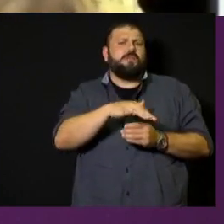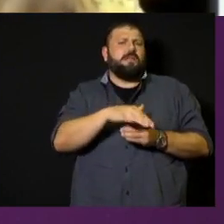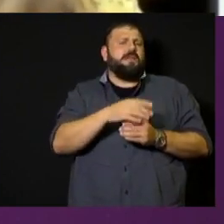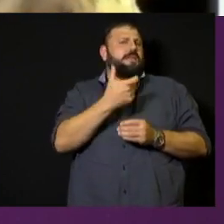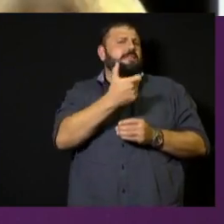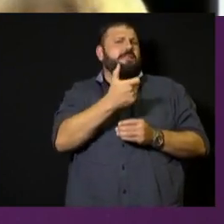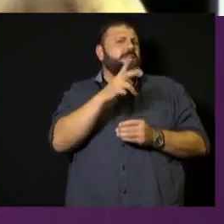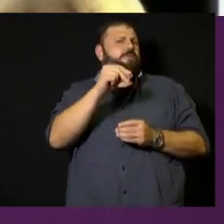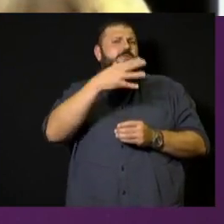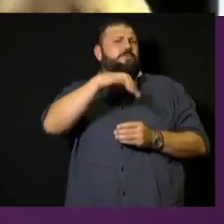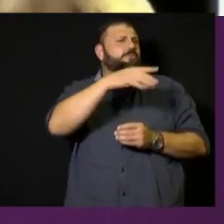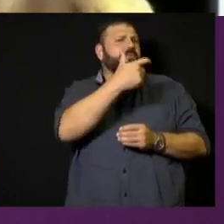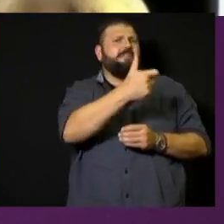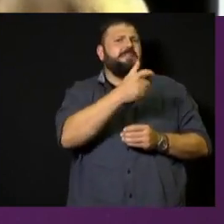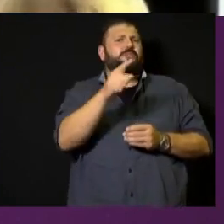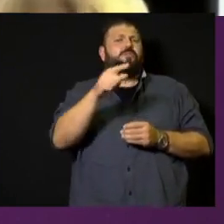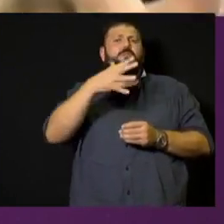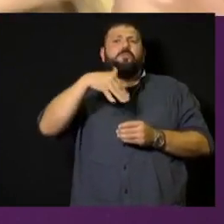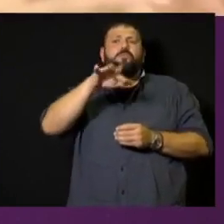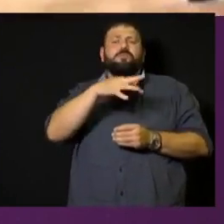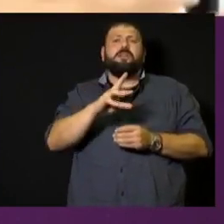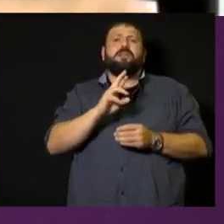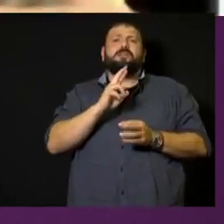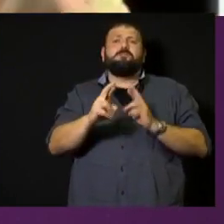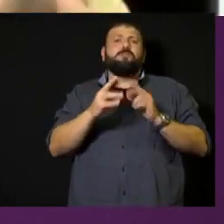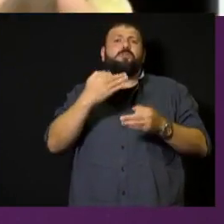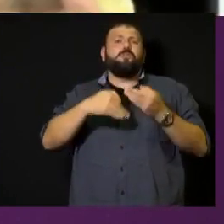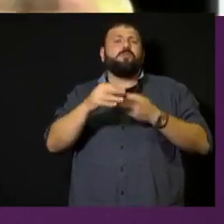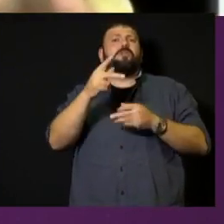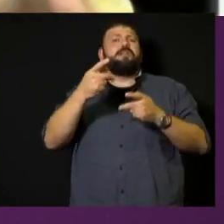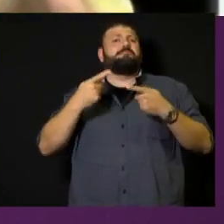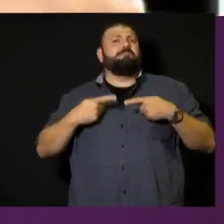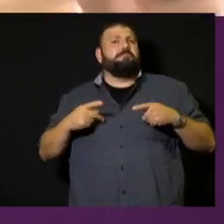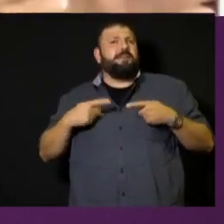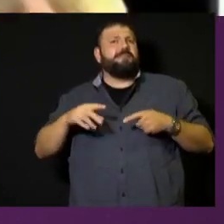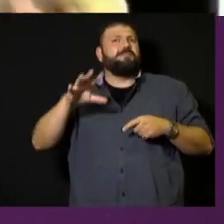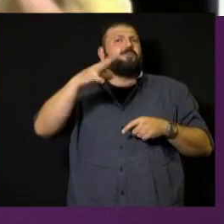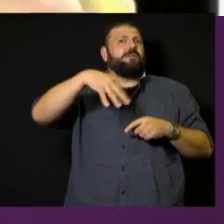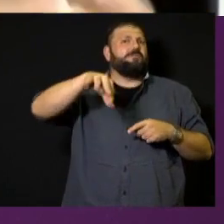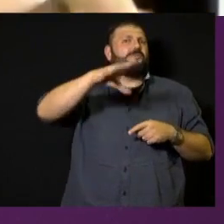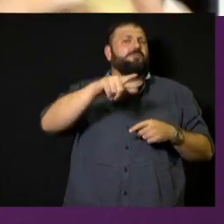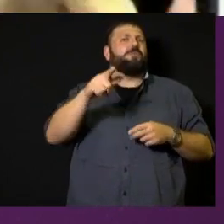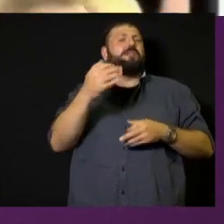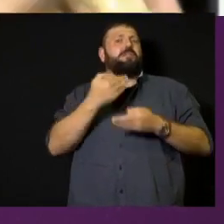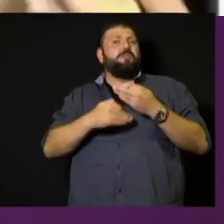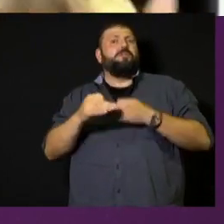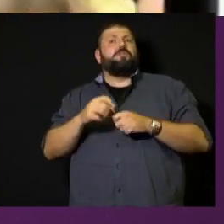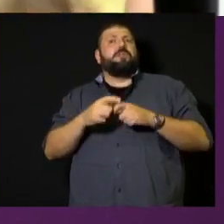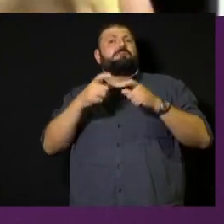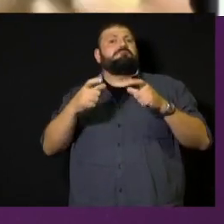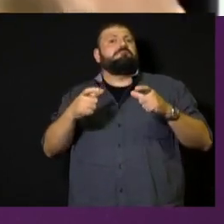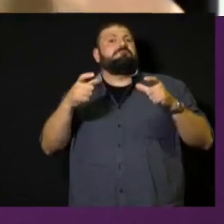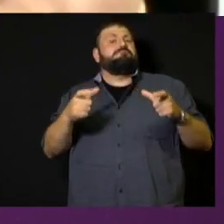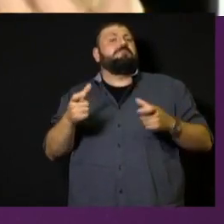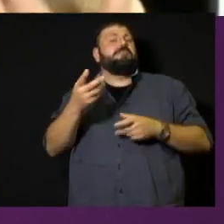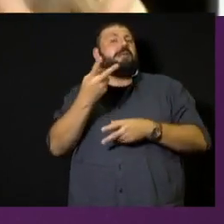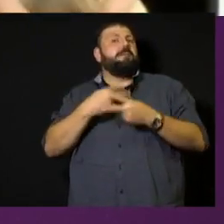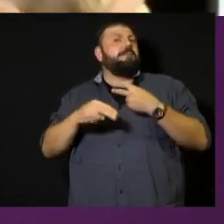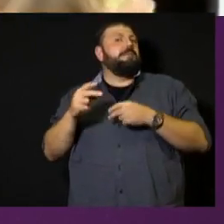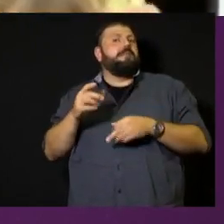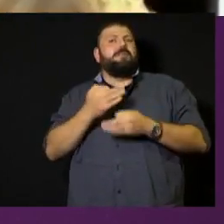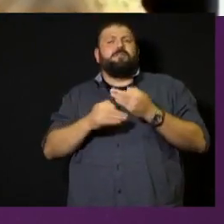we do not need to chase money but results. So